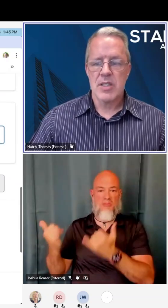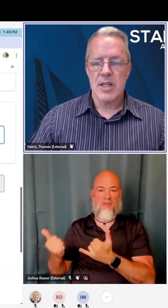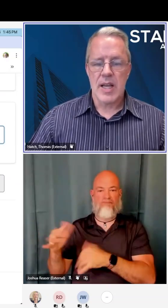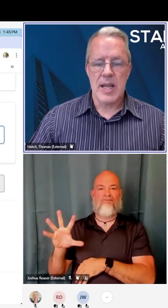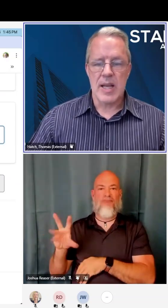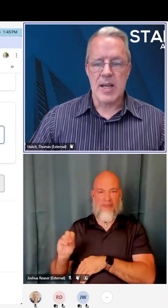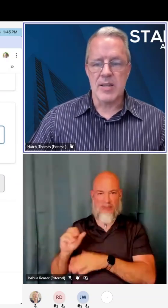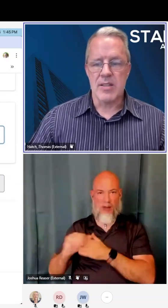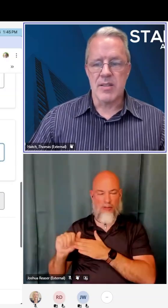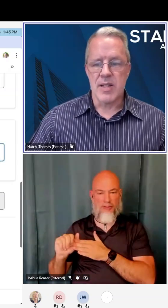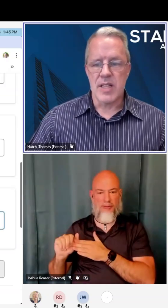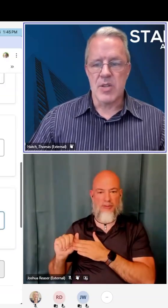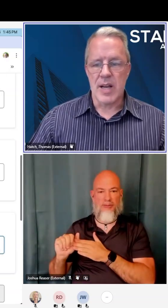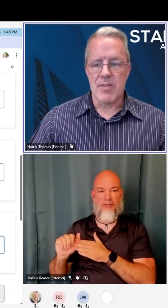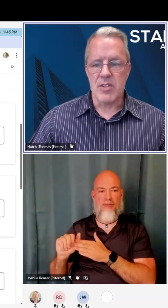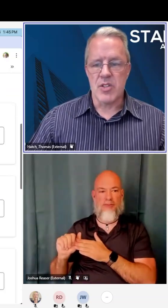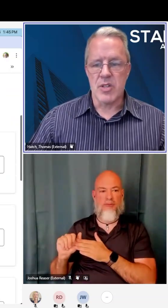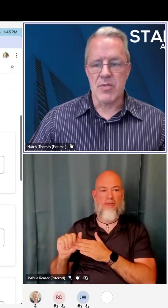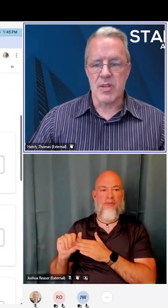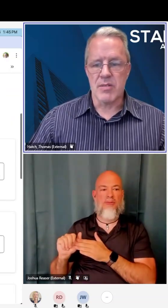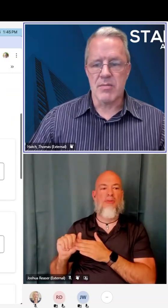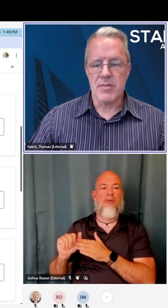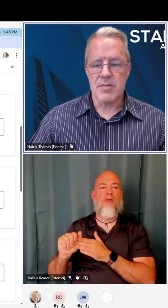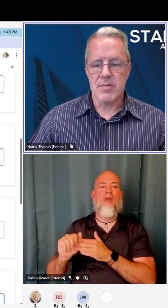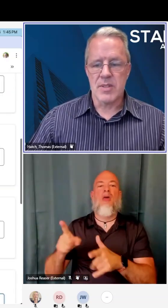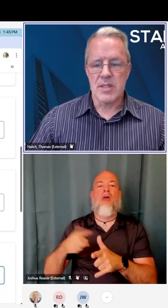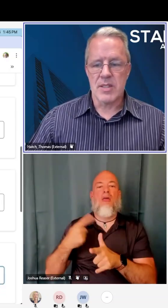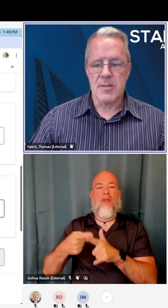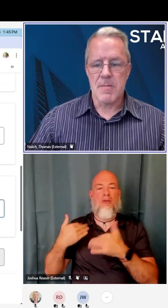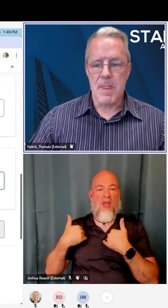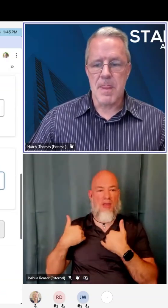$50. And then you'd have the two different